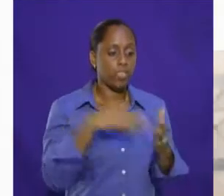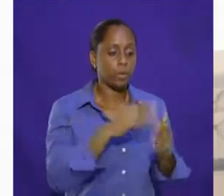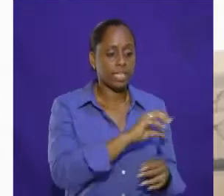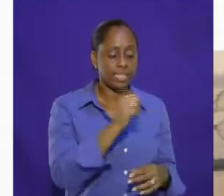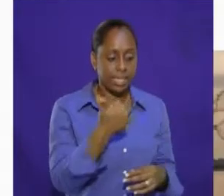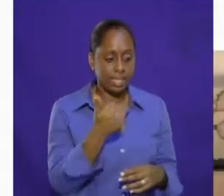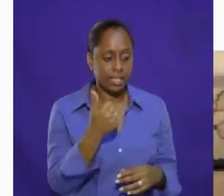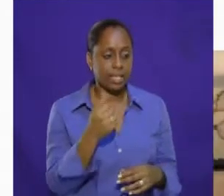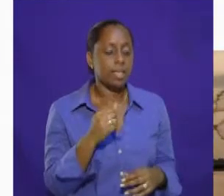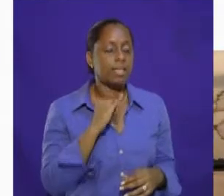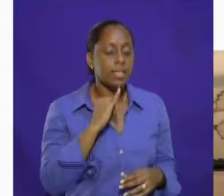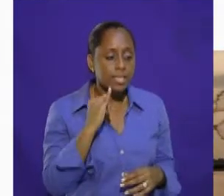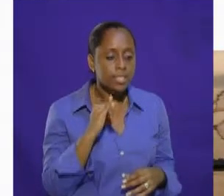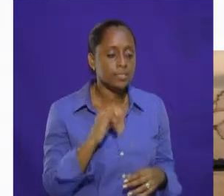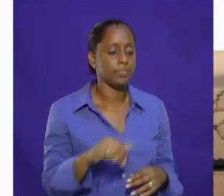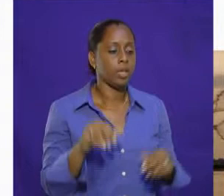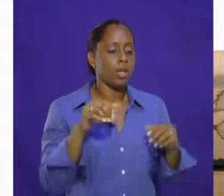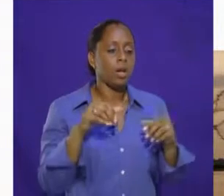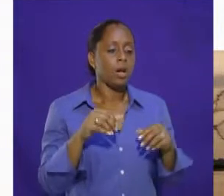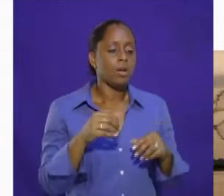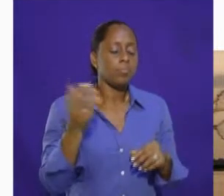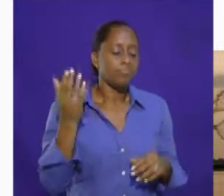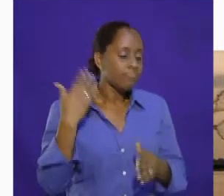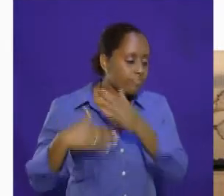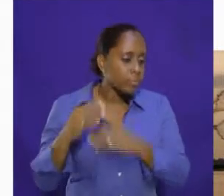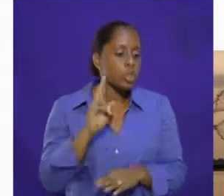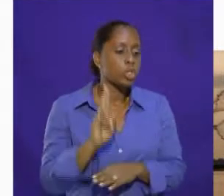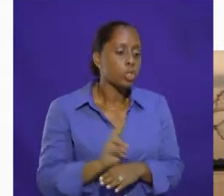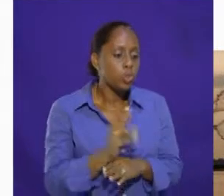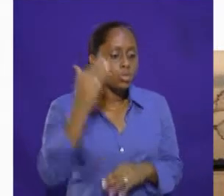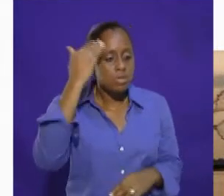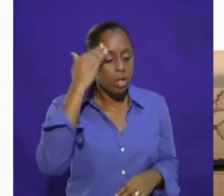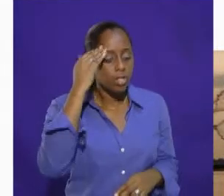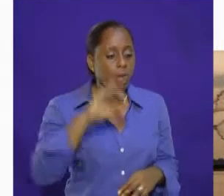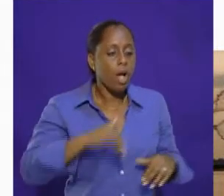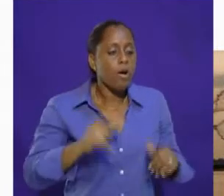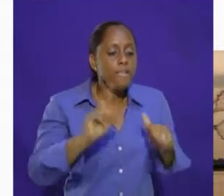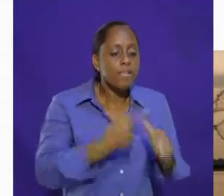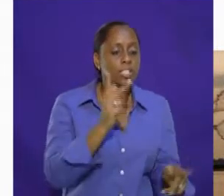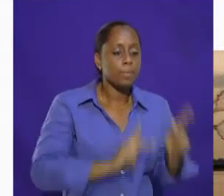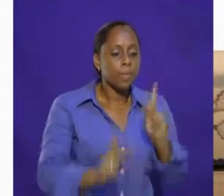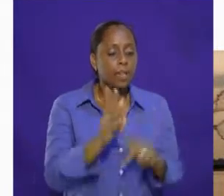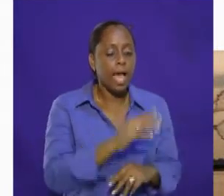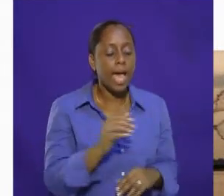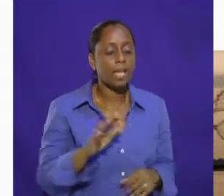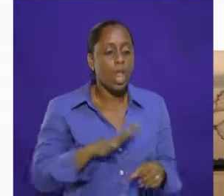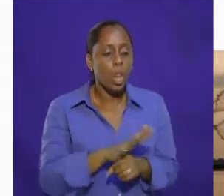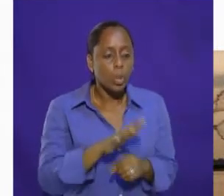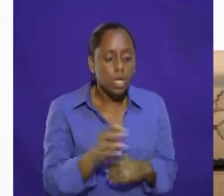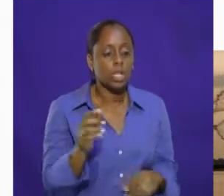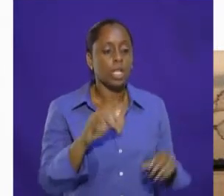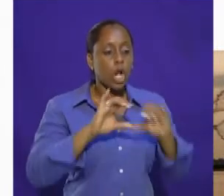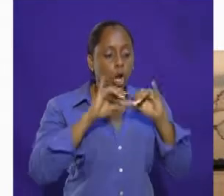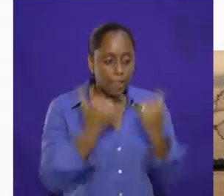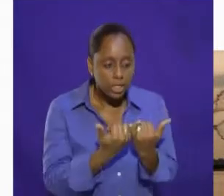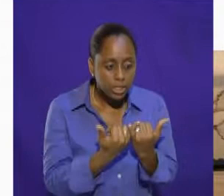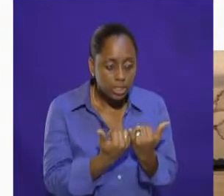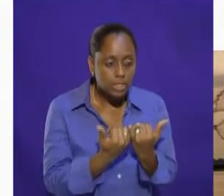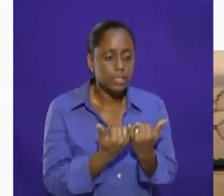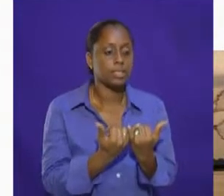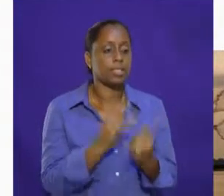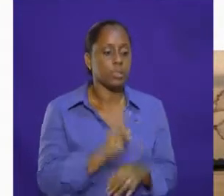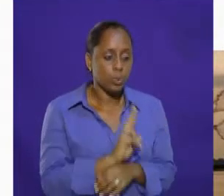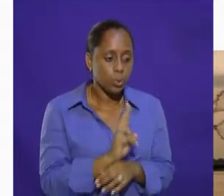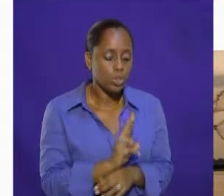addresses traditional knowledge of indigenous people and local communities, which provide the basis for the